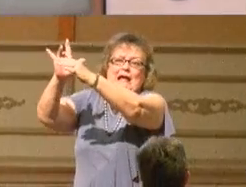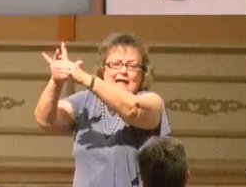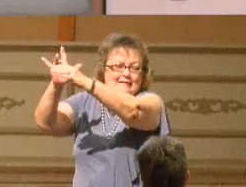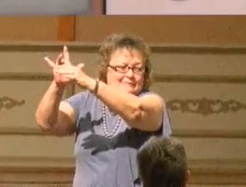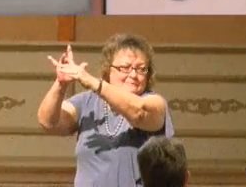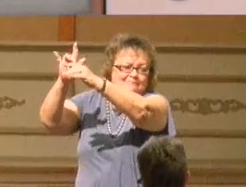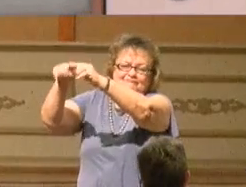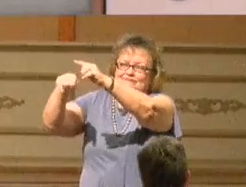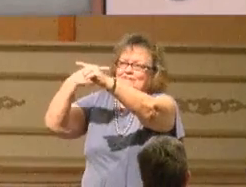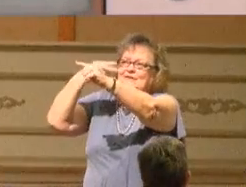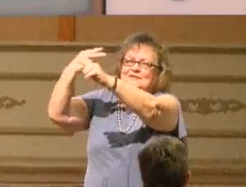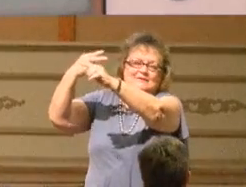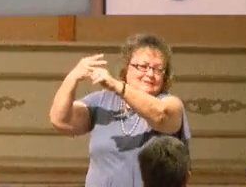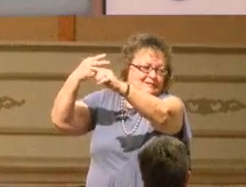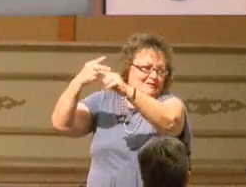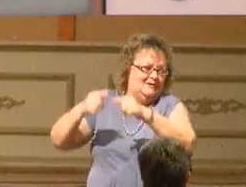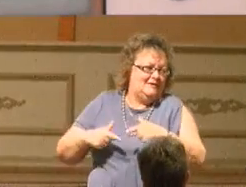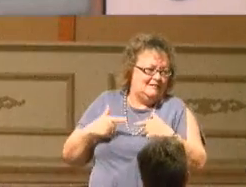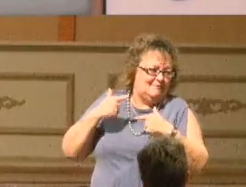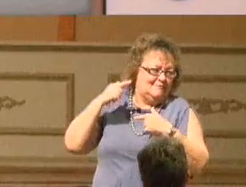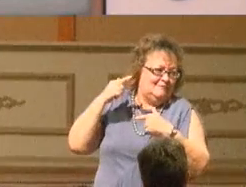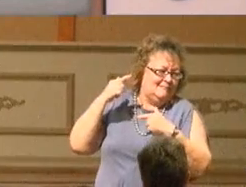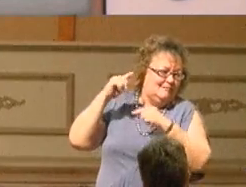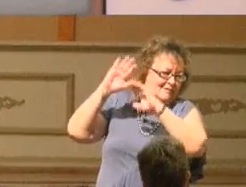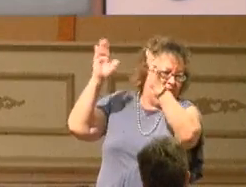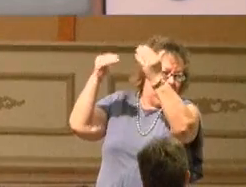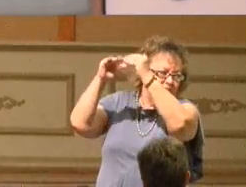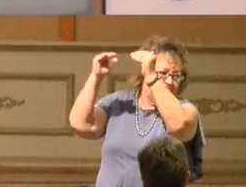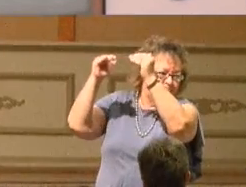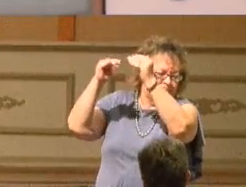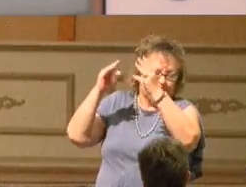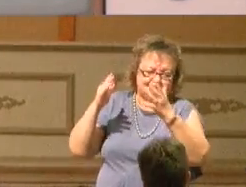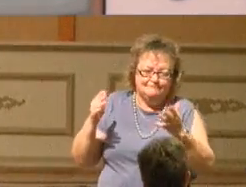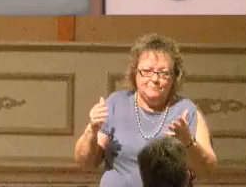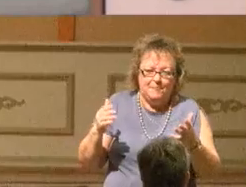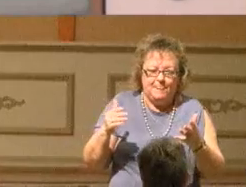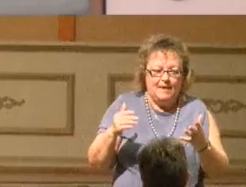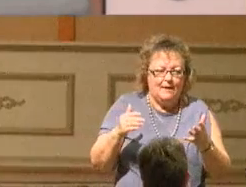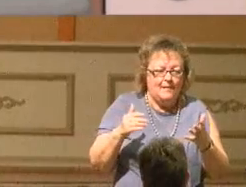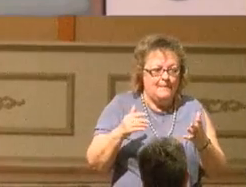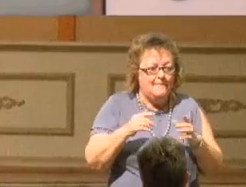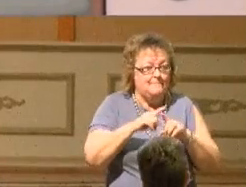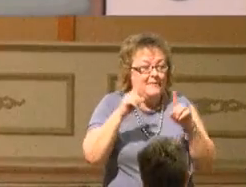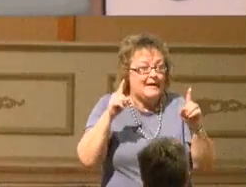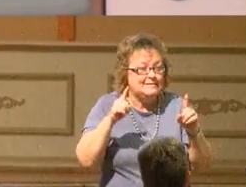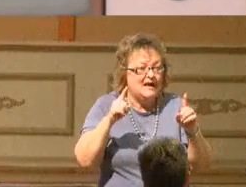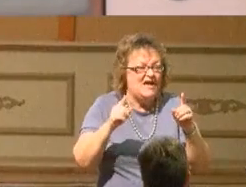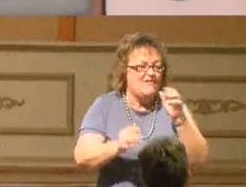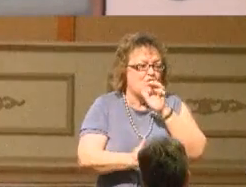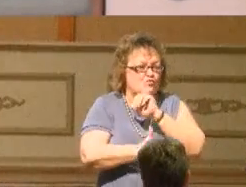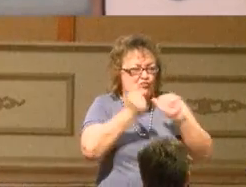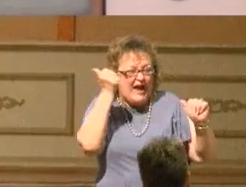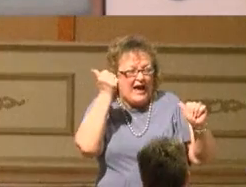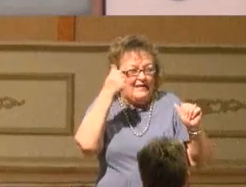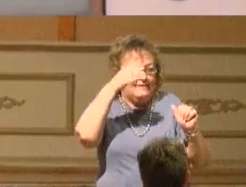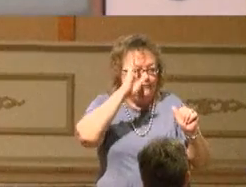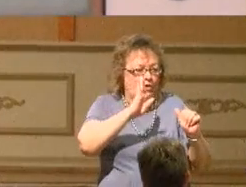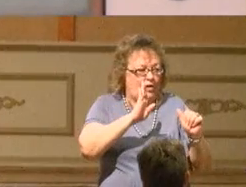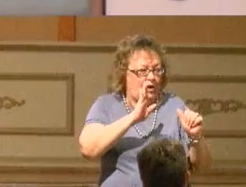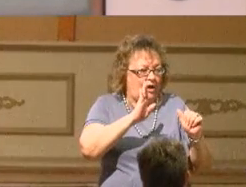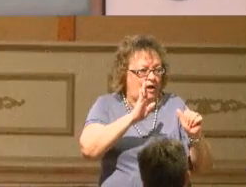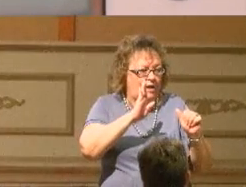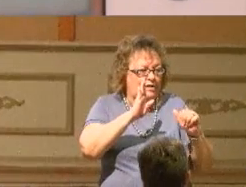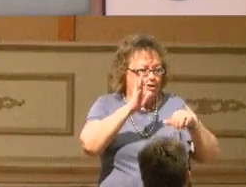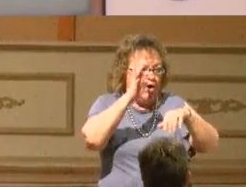see life. And here's the striking part. But the wrath of God abideth